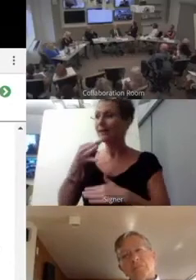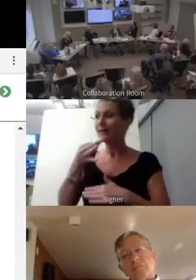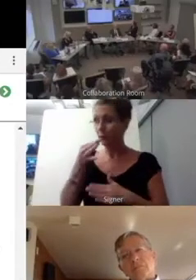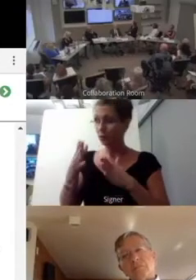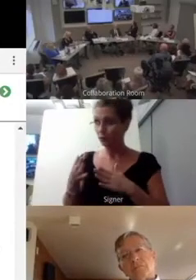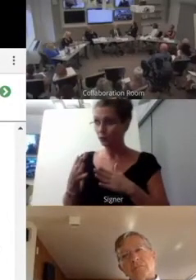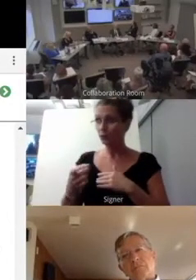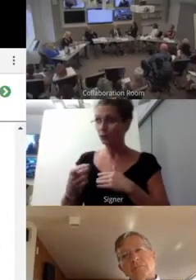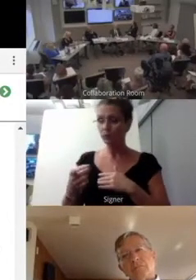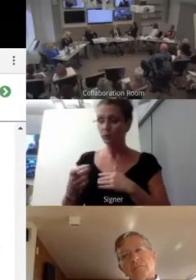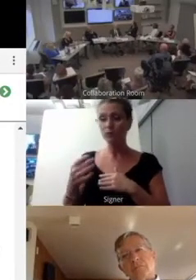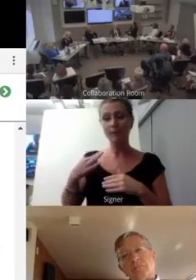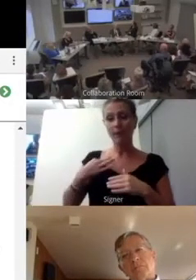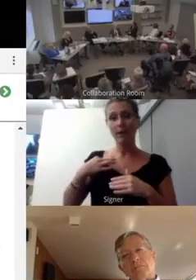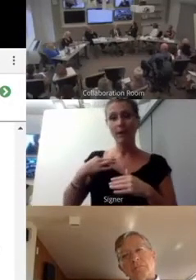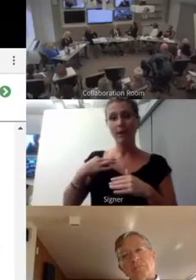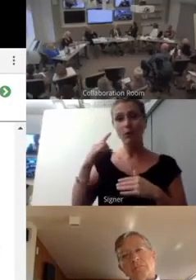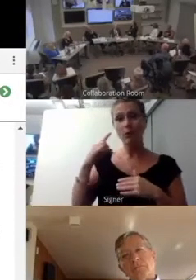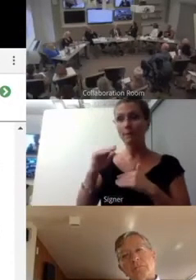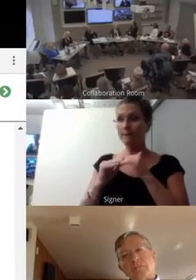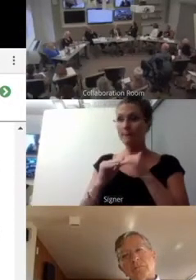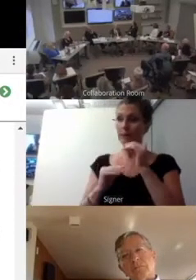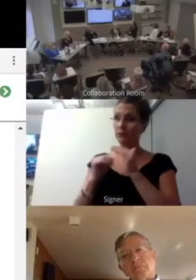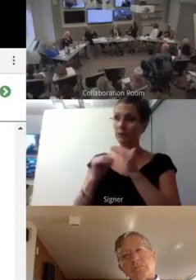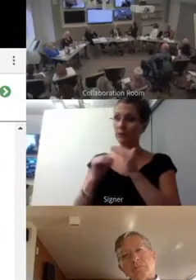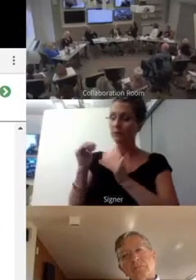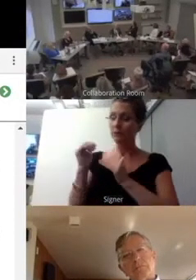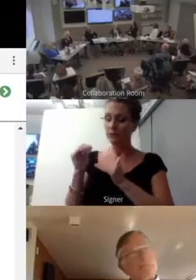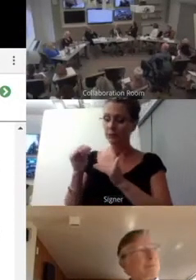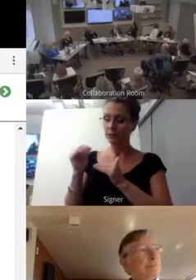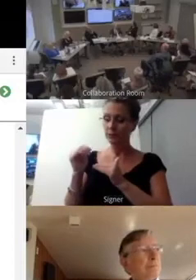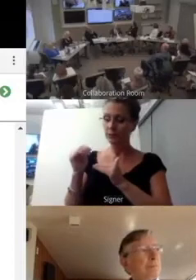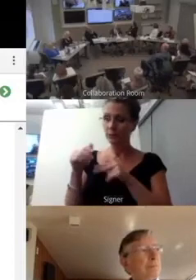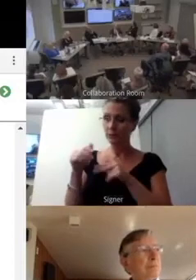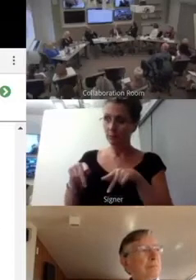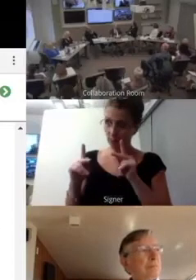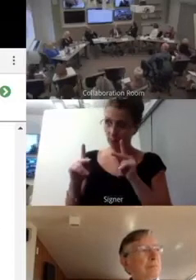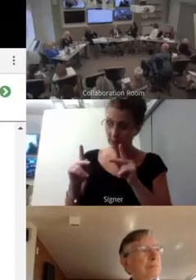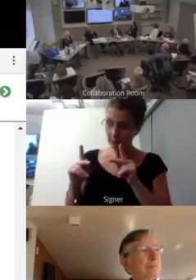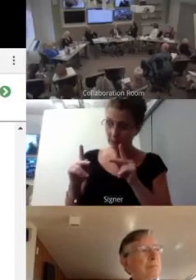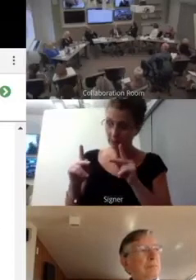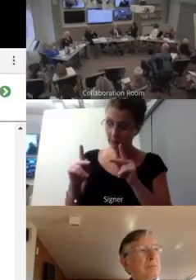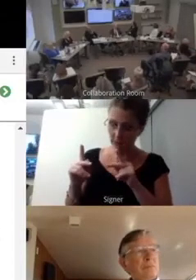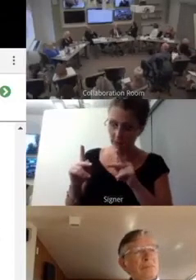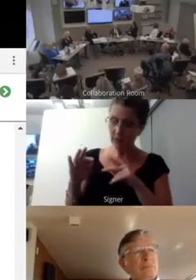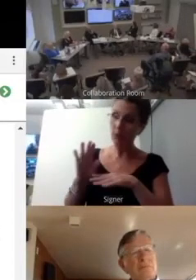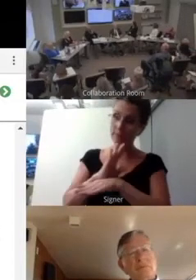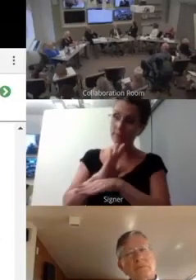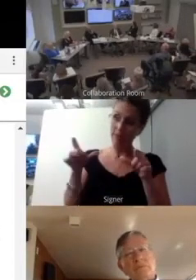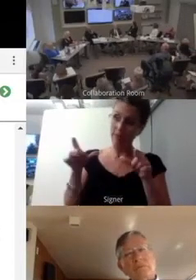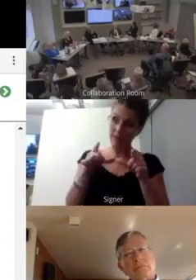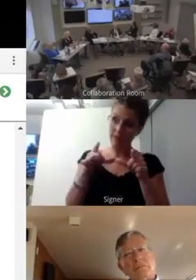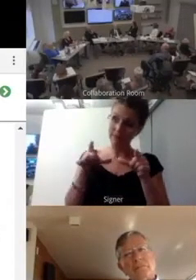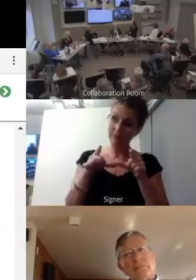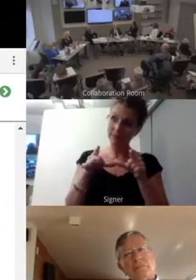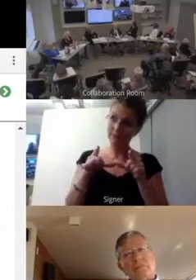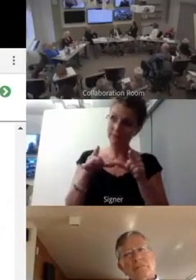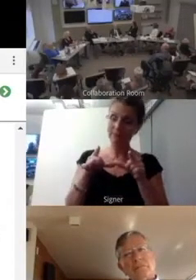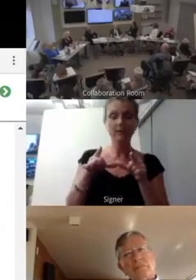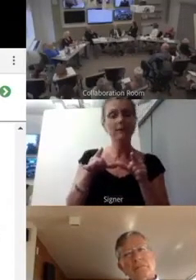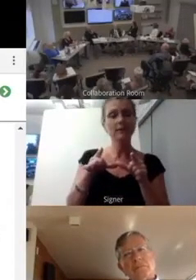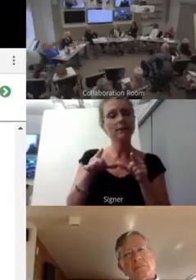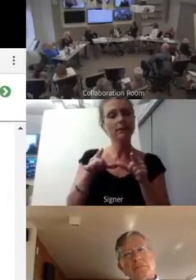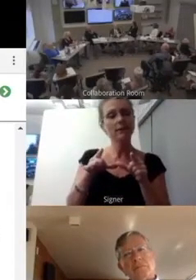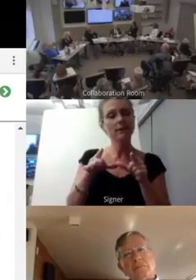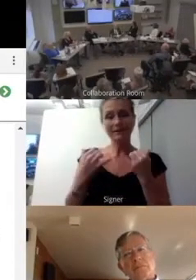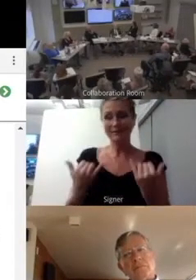building or occupancy permit and business licensing. It is now required to attach a certificate